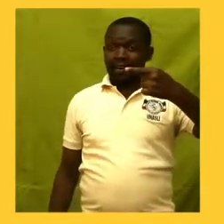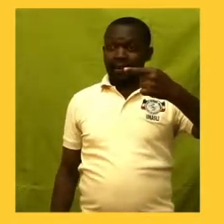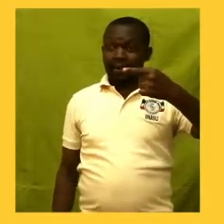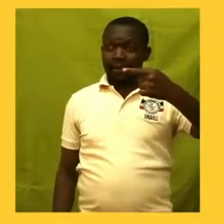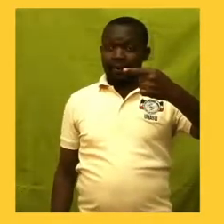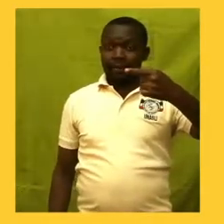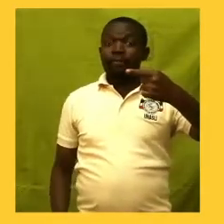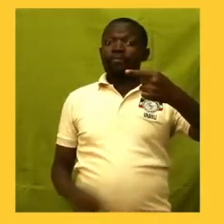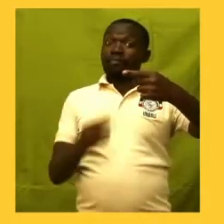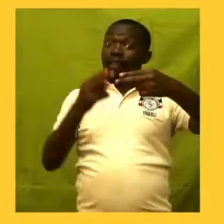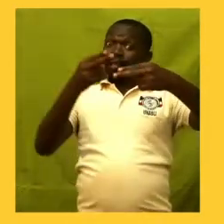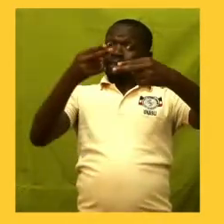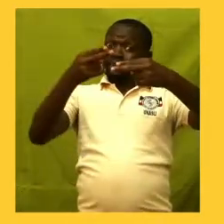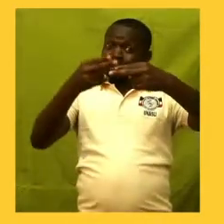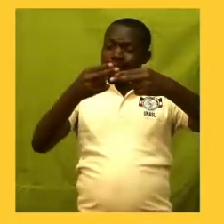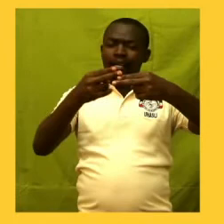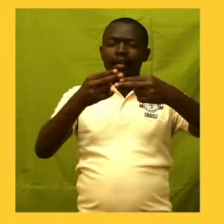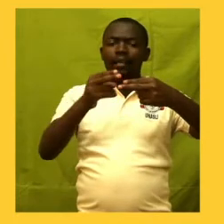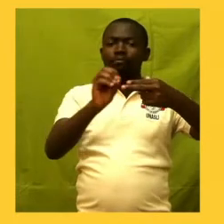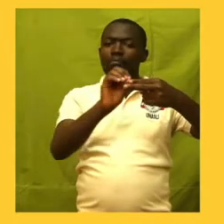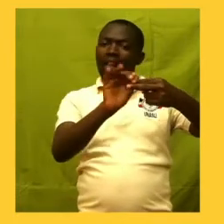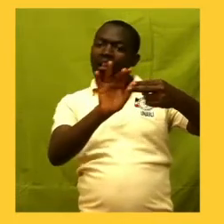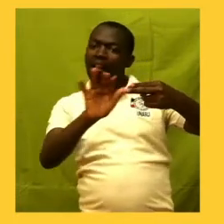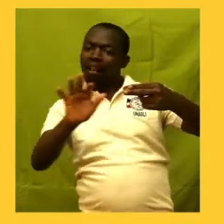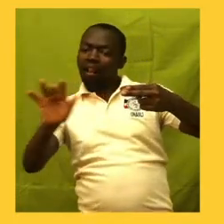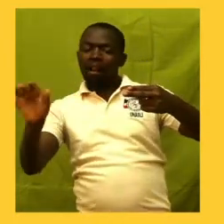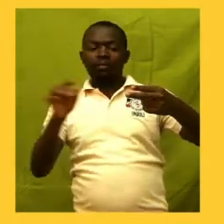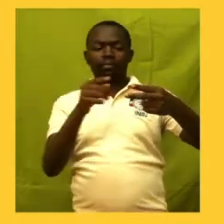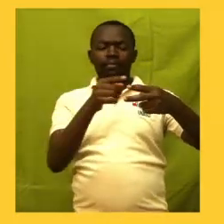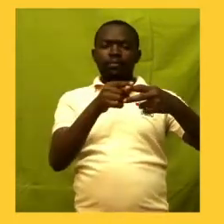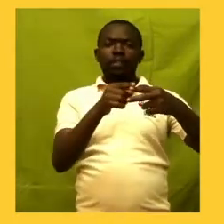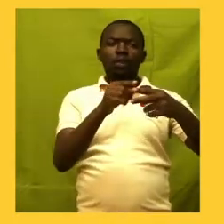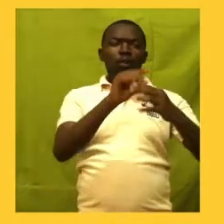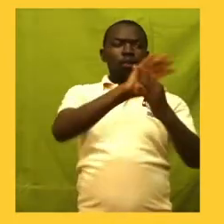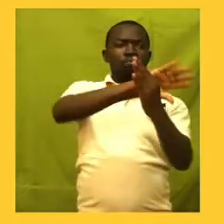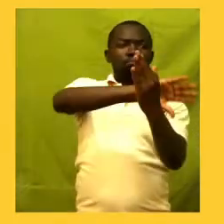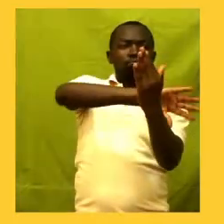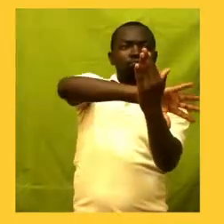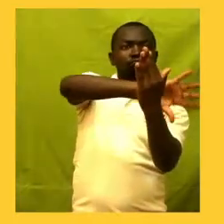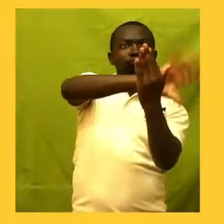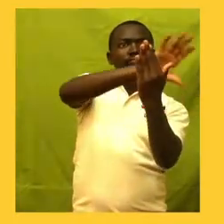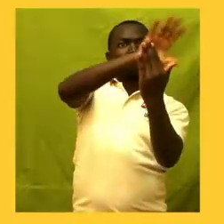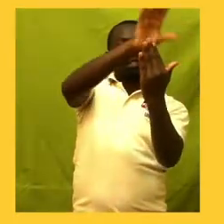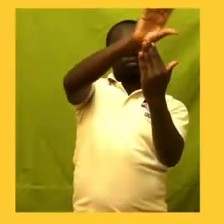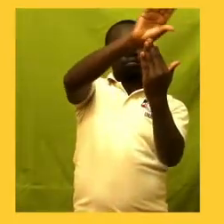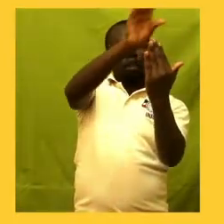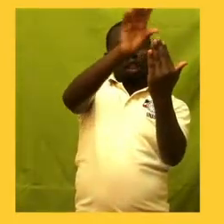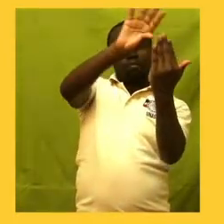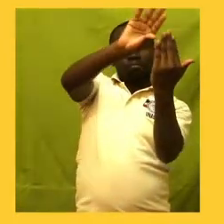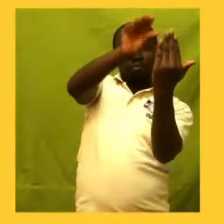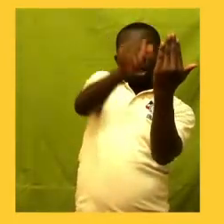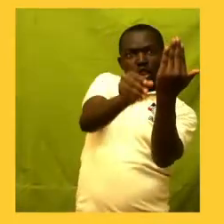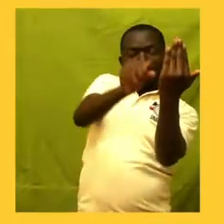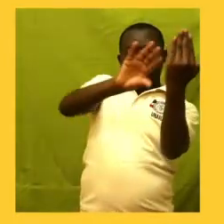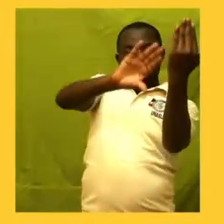name the oceans that wash Africa's